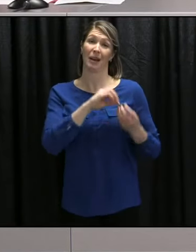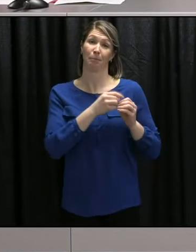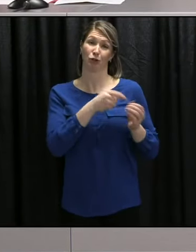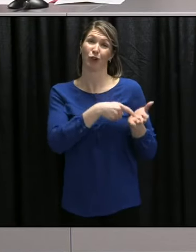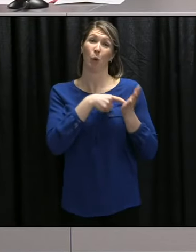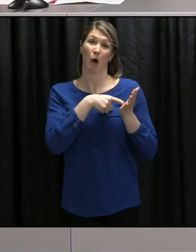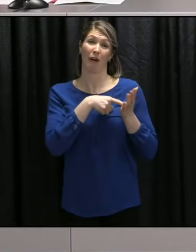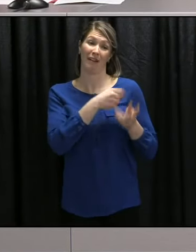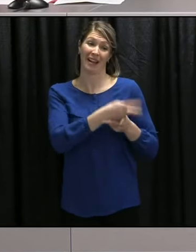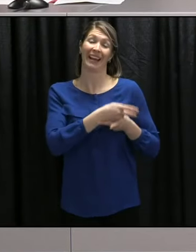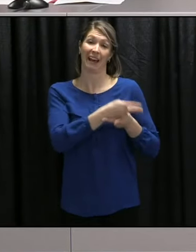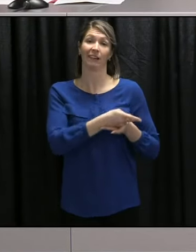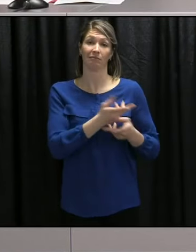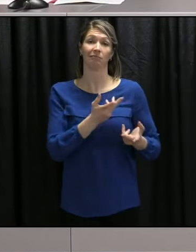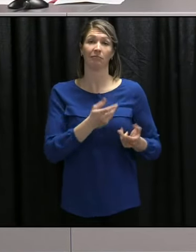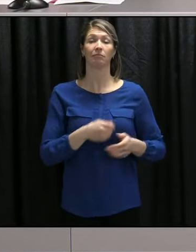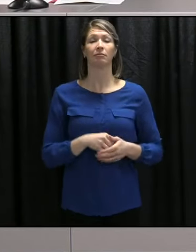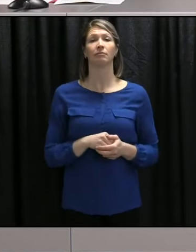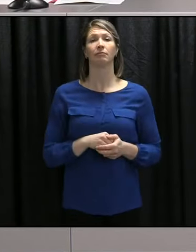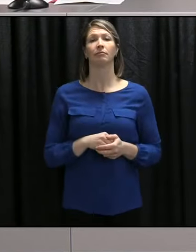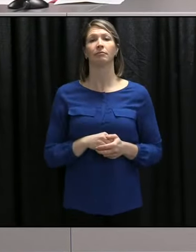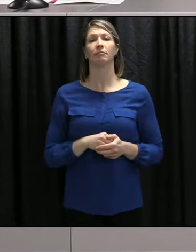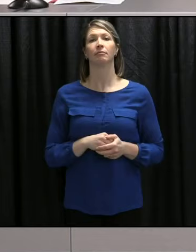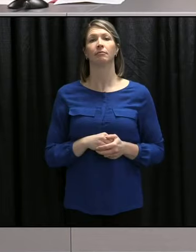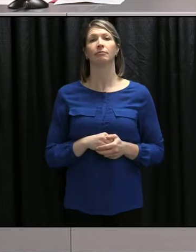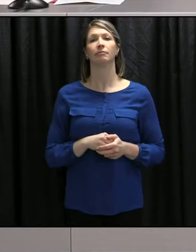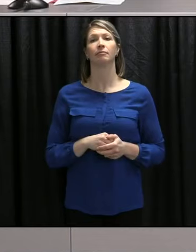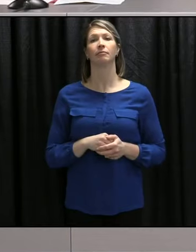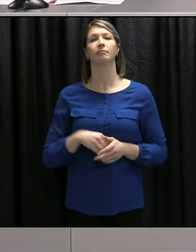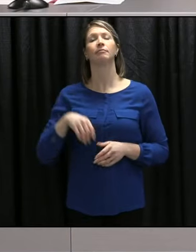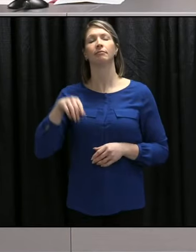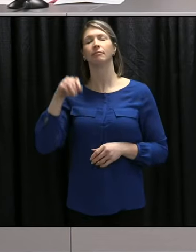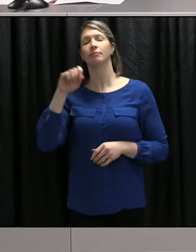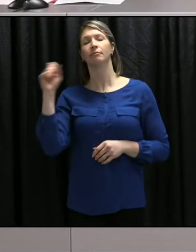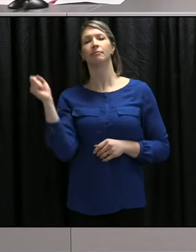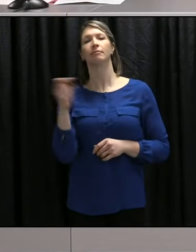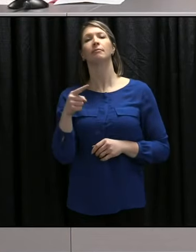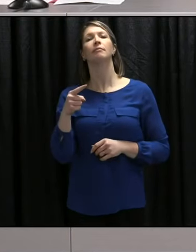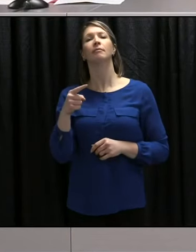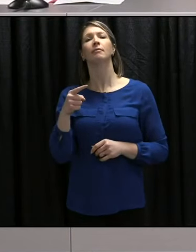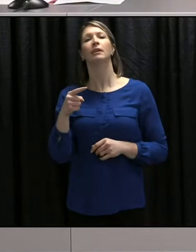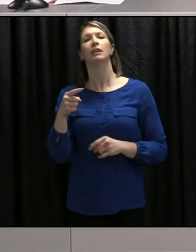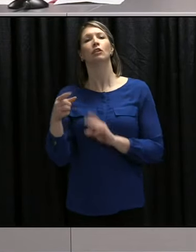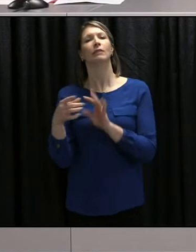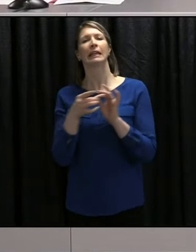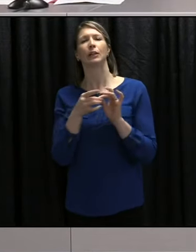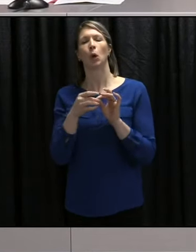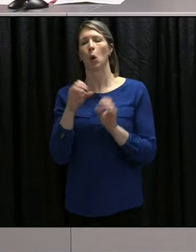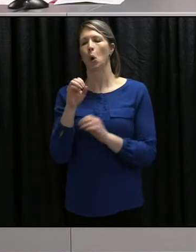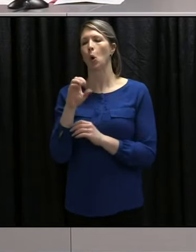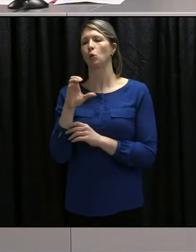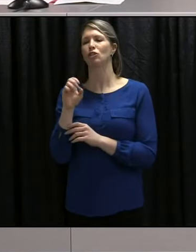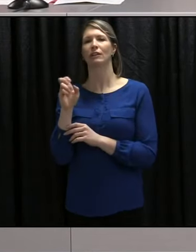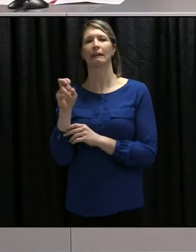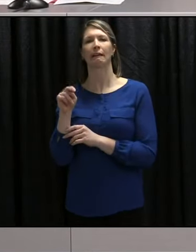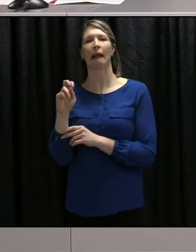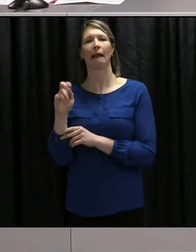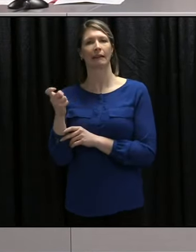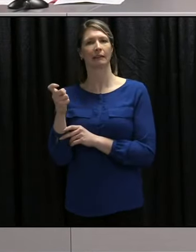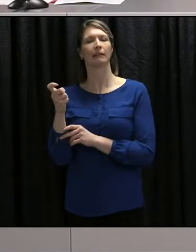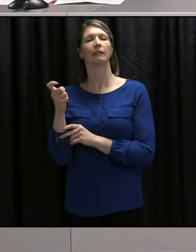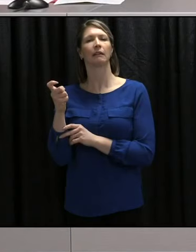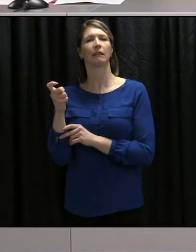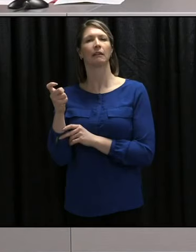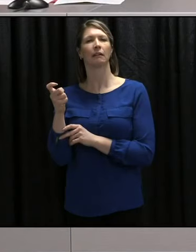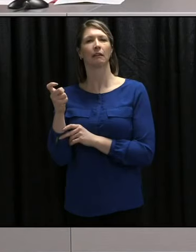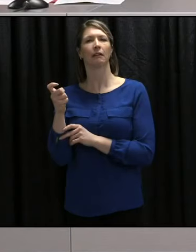I want to ask a final question on OceanX. The timing is interesting. A month ago, the Supreme Court of Canada refused to